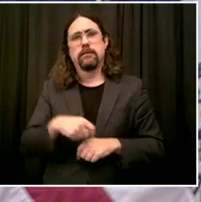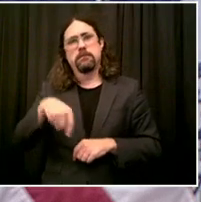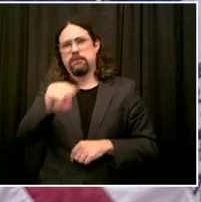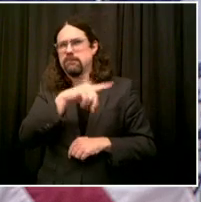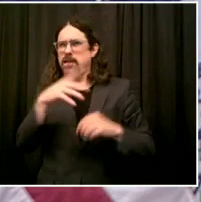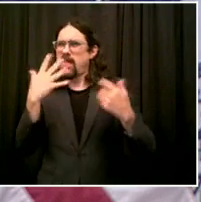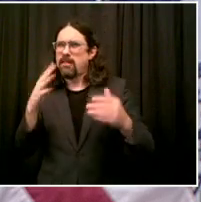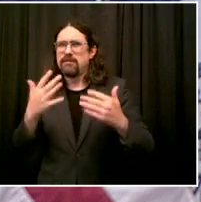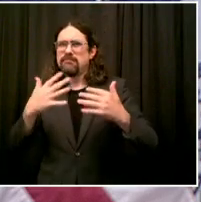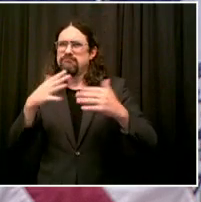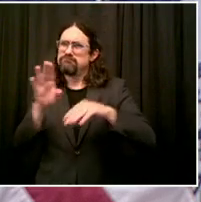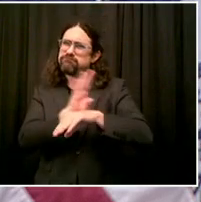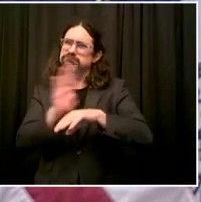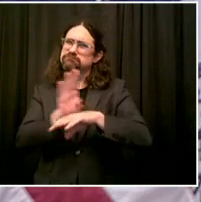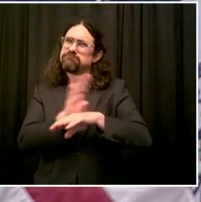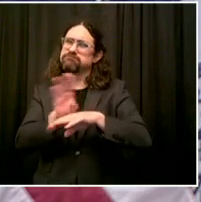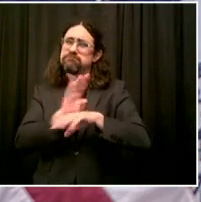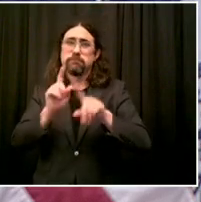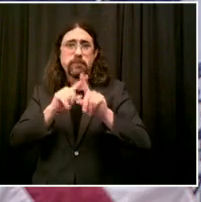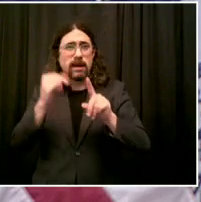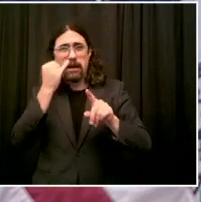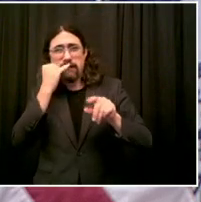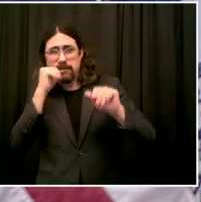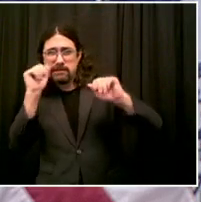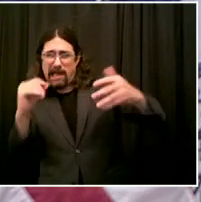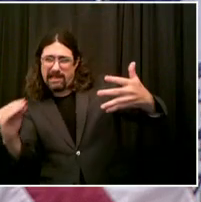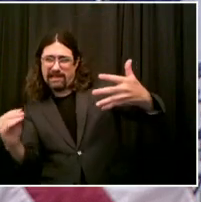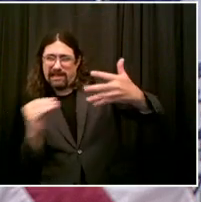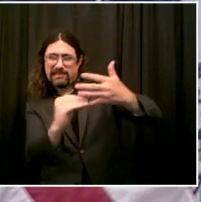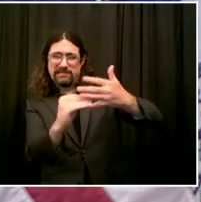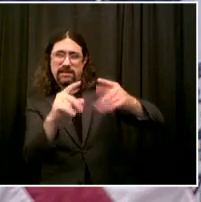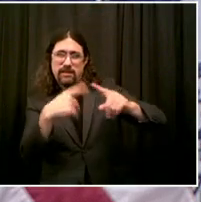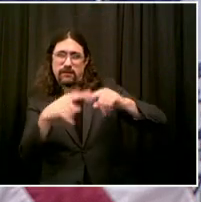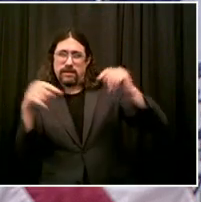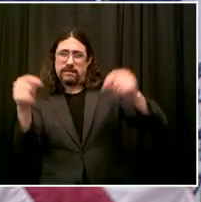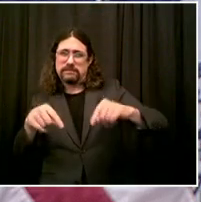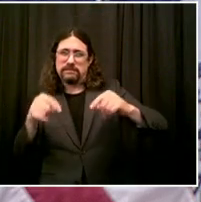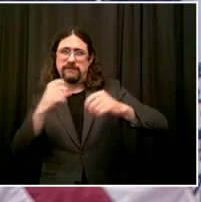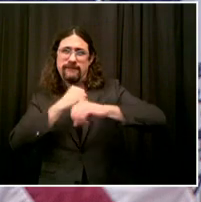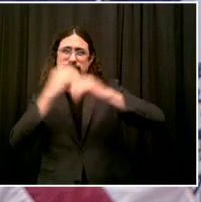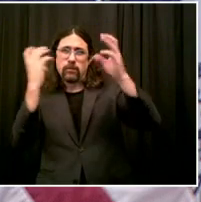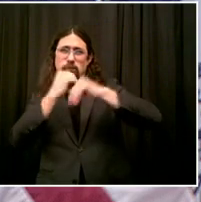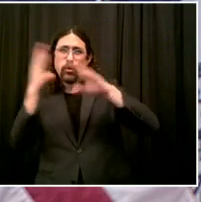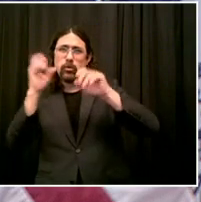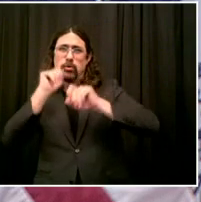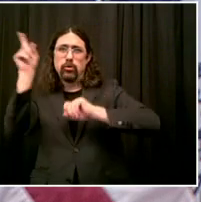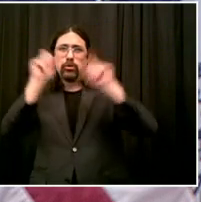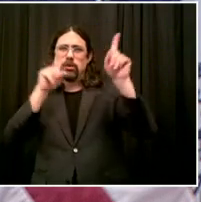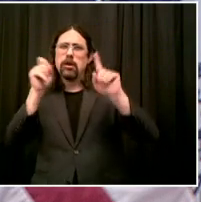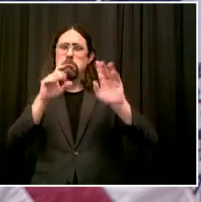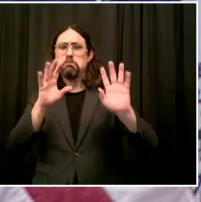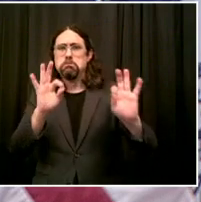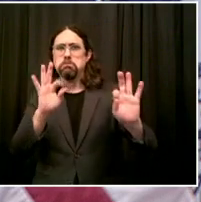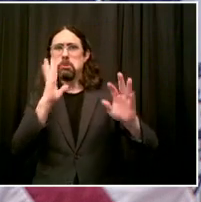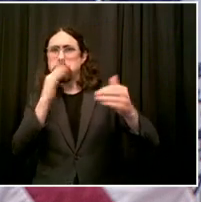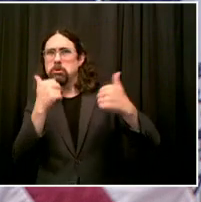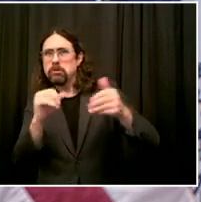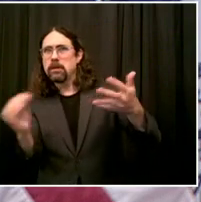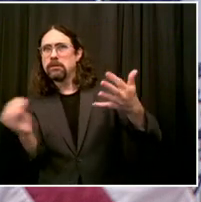engaging families to understand they need to take as much responsibility as humanly possible with their kids, and I say that as a